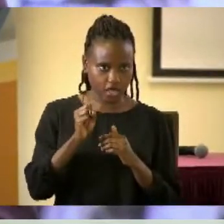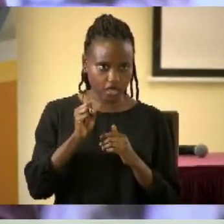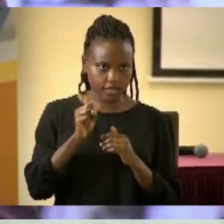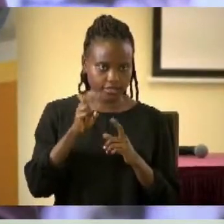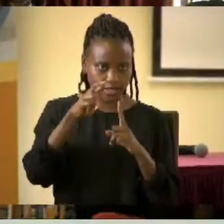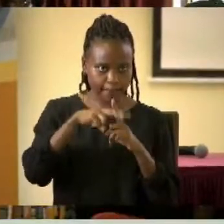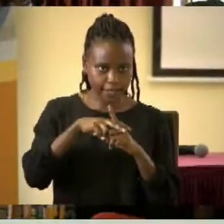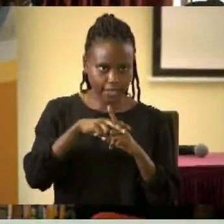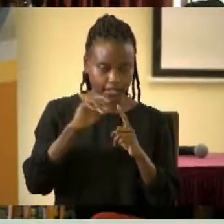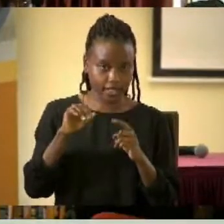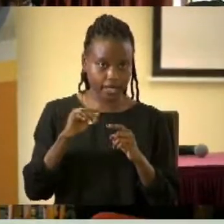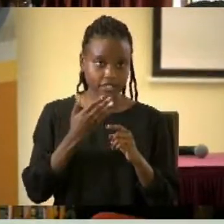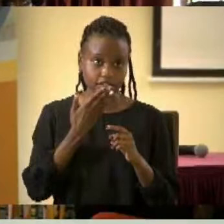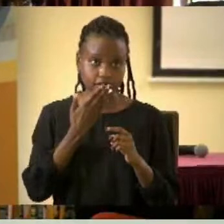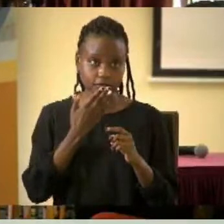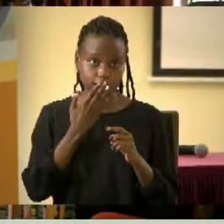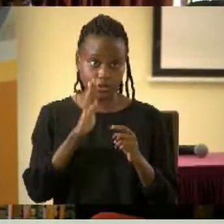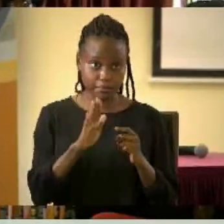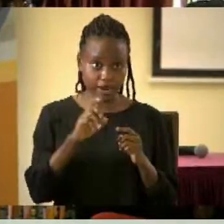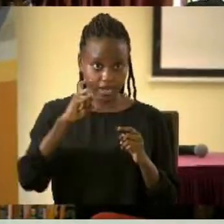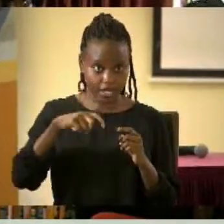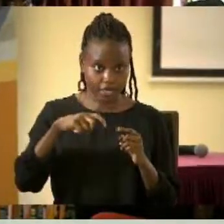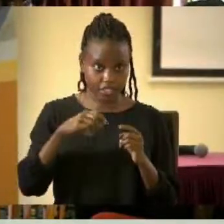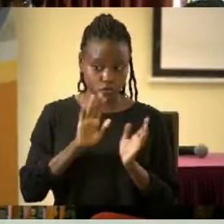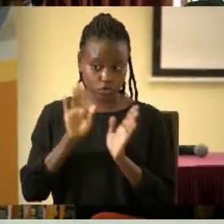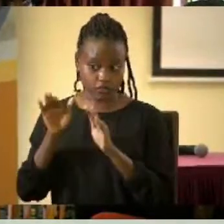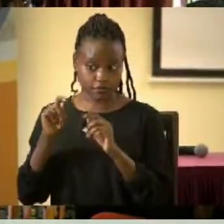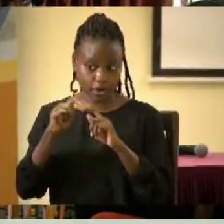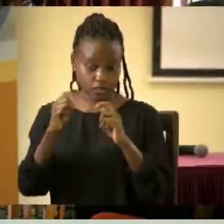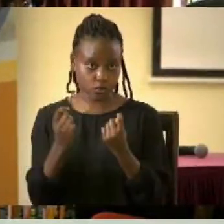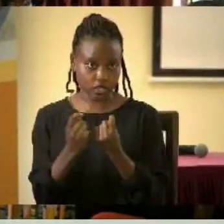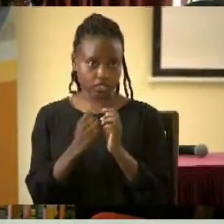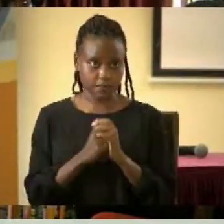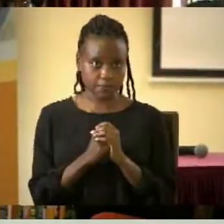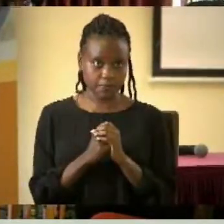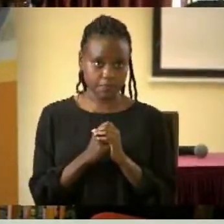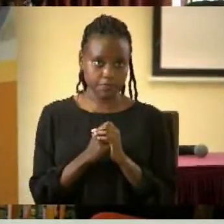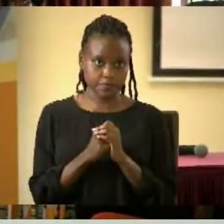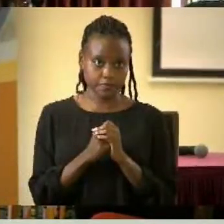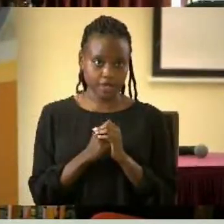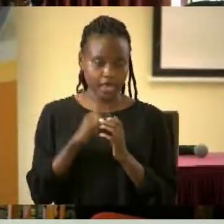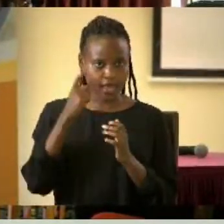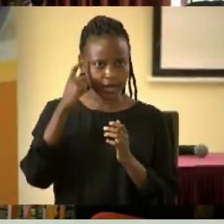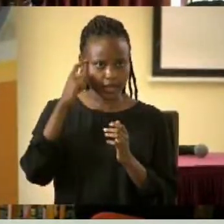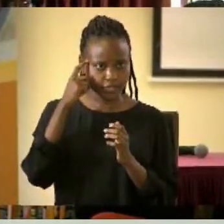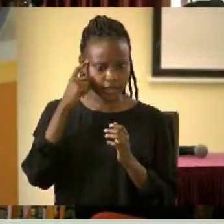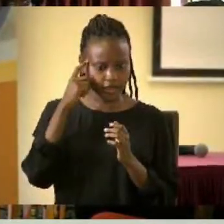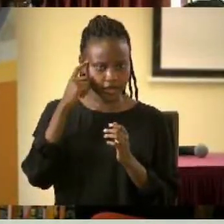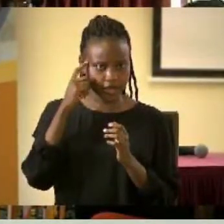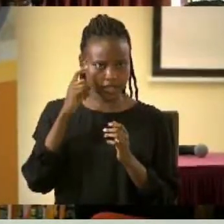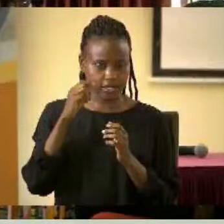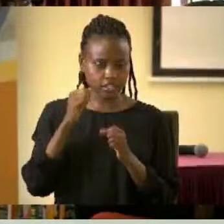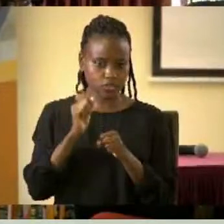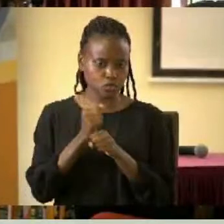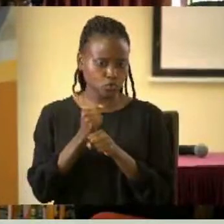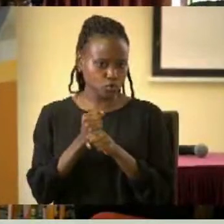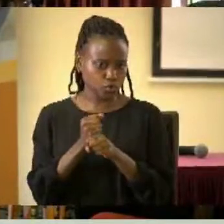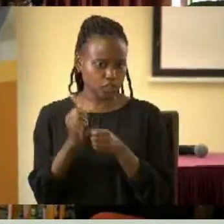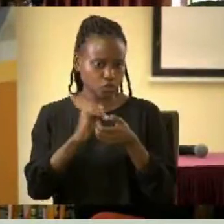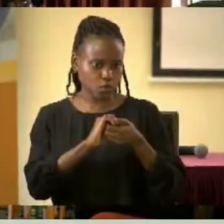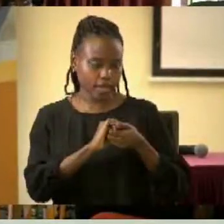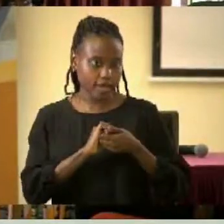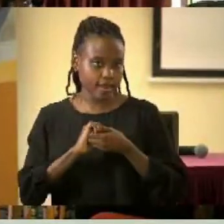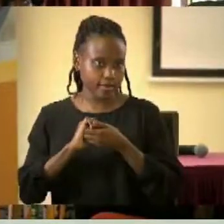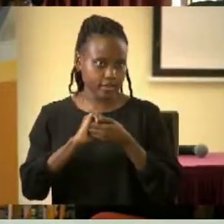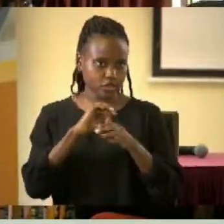This is feedback that I'll need to give back to the team, but I also think that the way to go is to engage